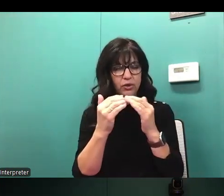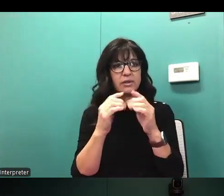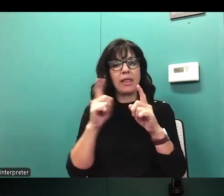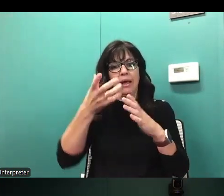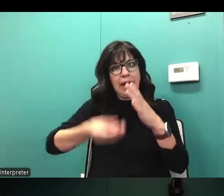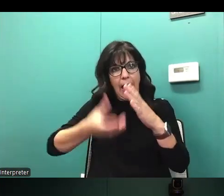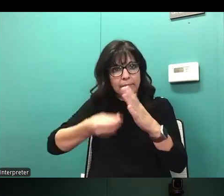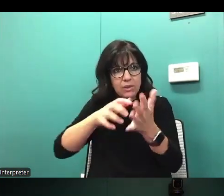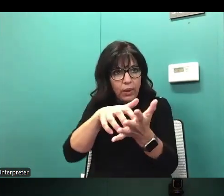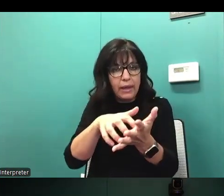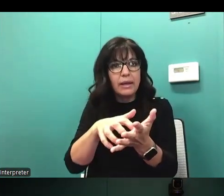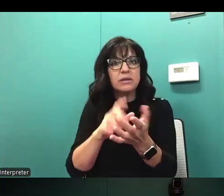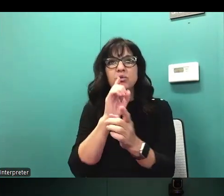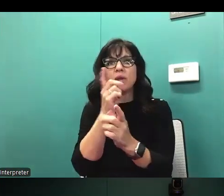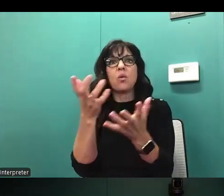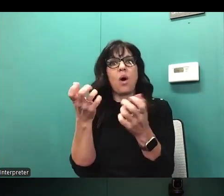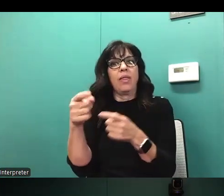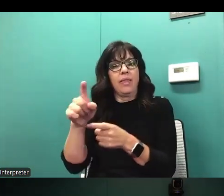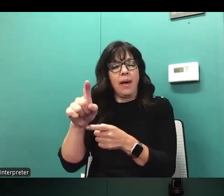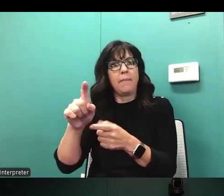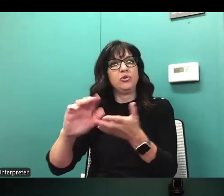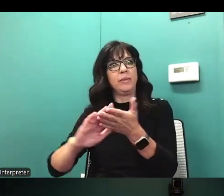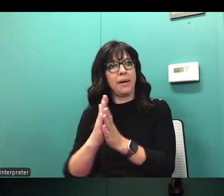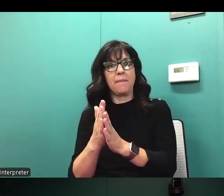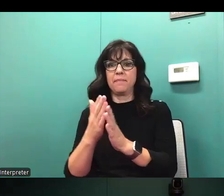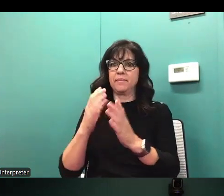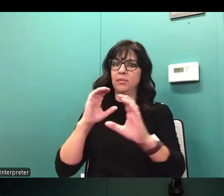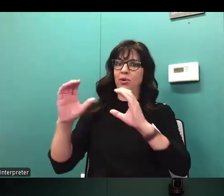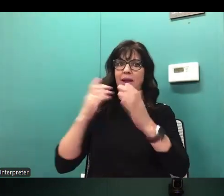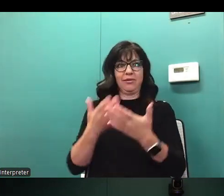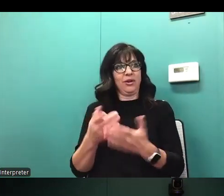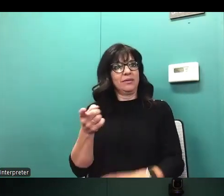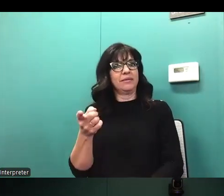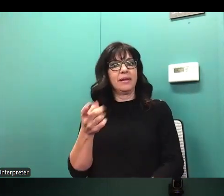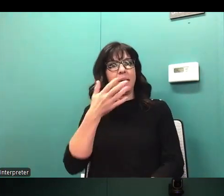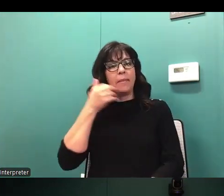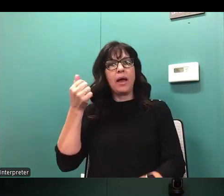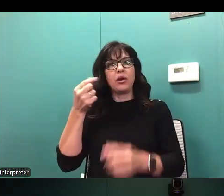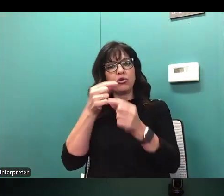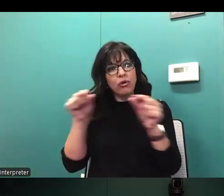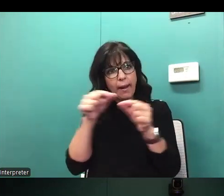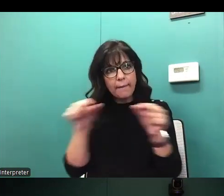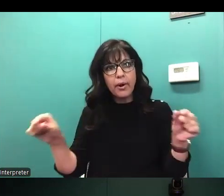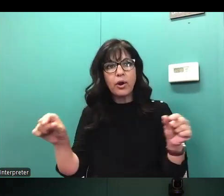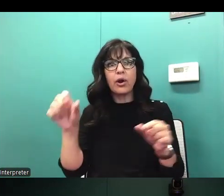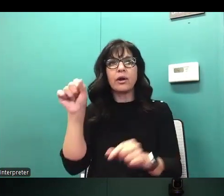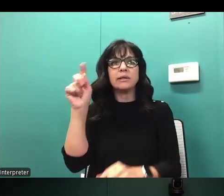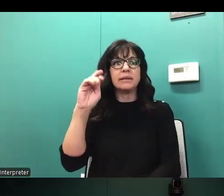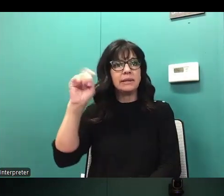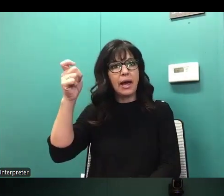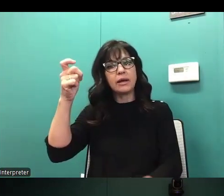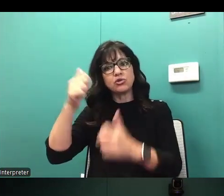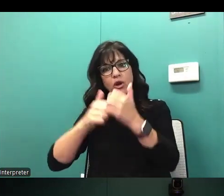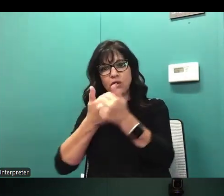because ultimately we just want them to be good communicators, and the better that their grammar is and their syntactical structures, all